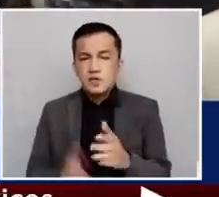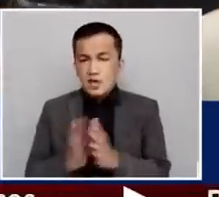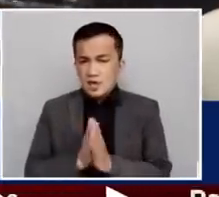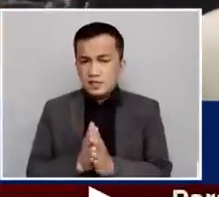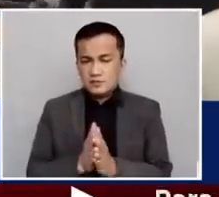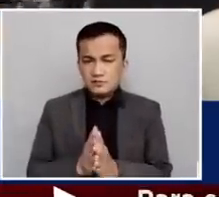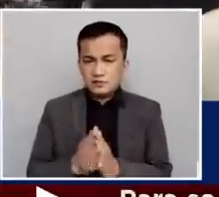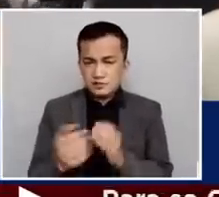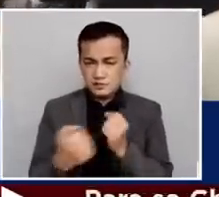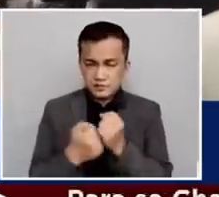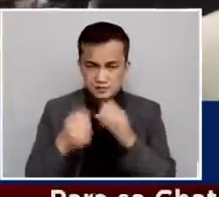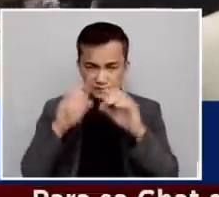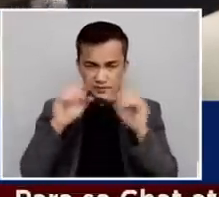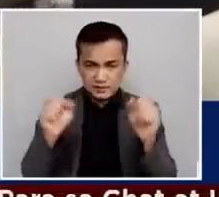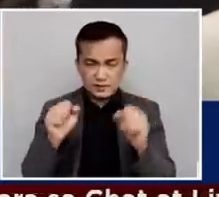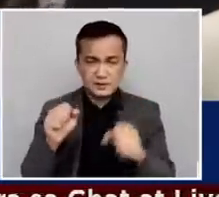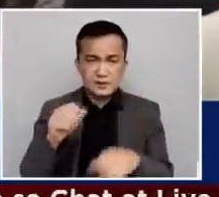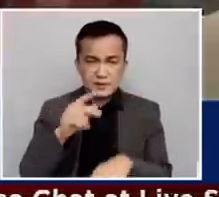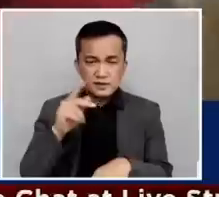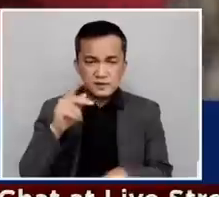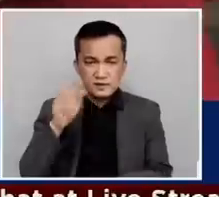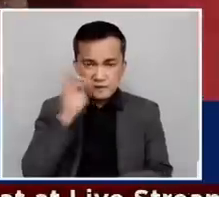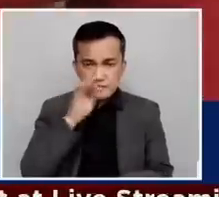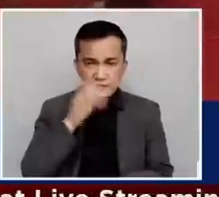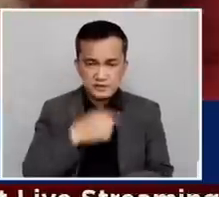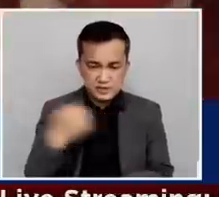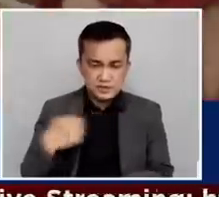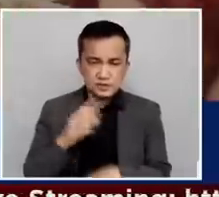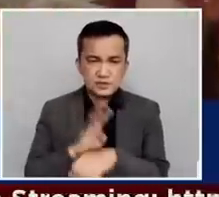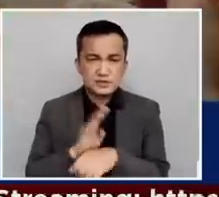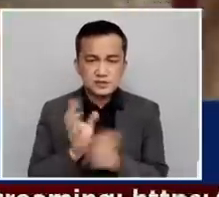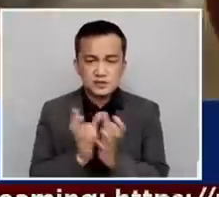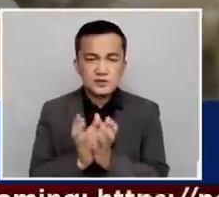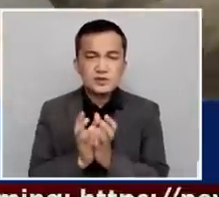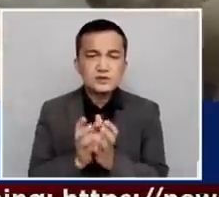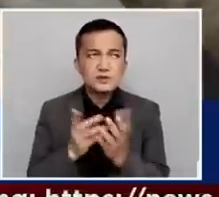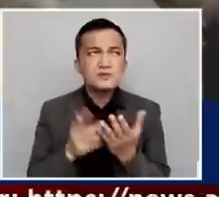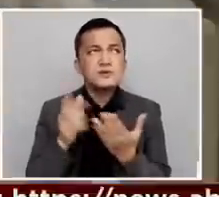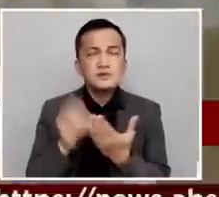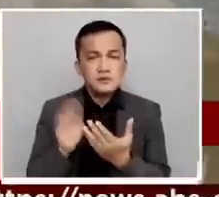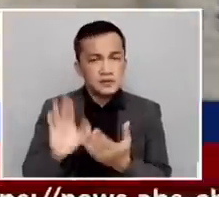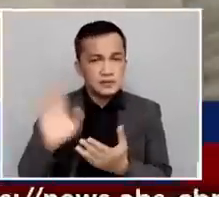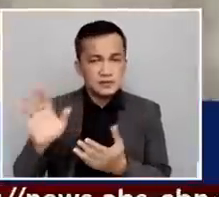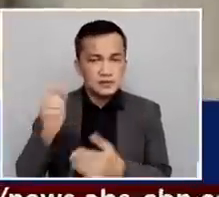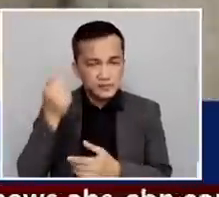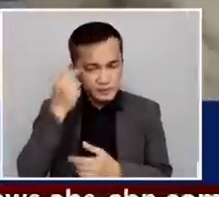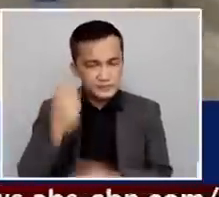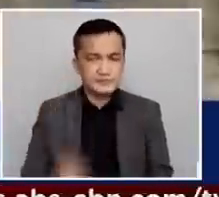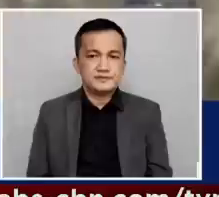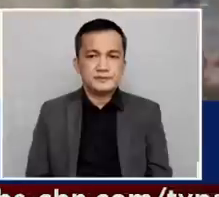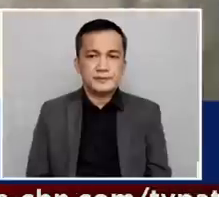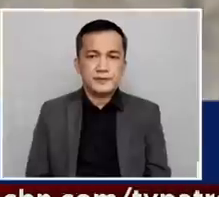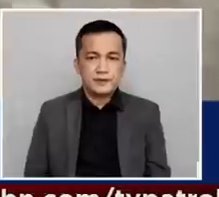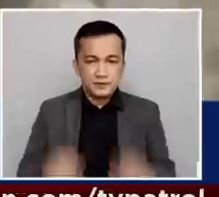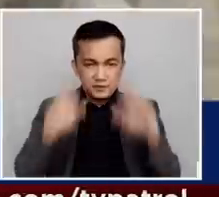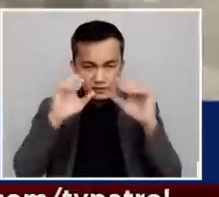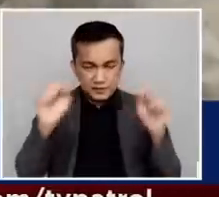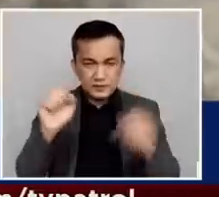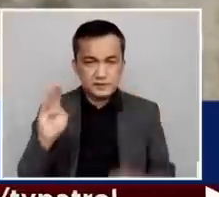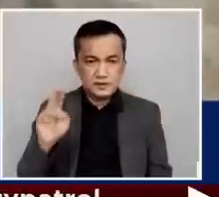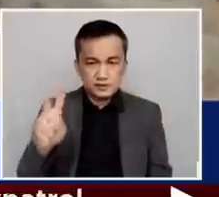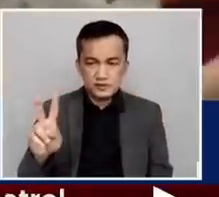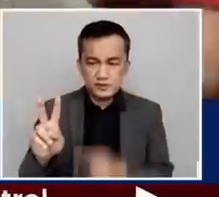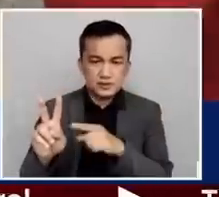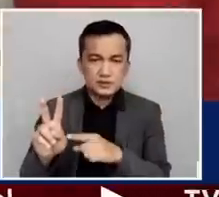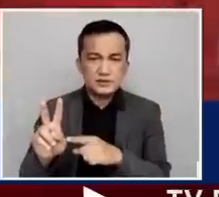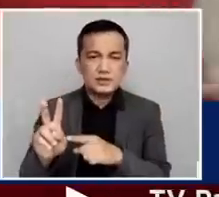si Pangulo Marcos sa Filipino-Chinese business community sa mga programa ng kanyang pamahalaan. Si Pangulo Marcos ang